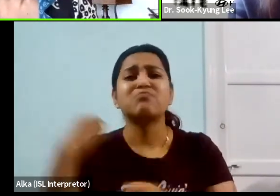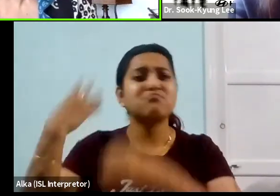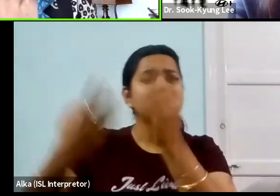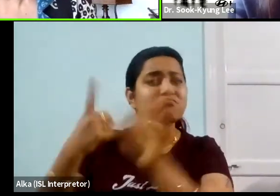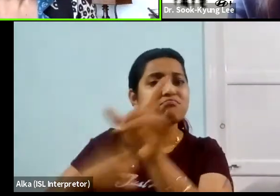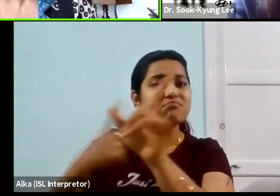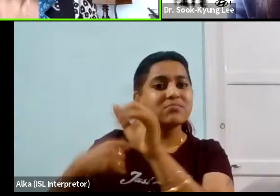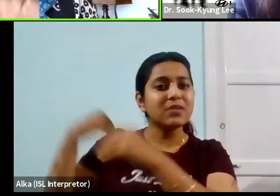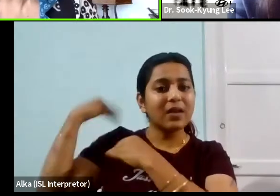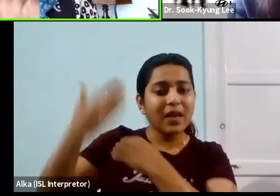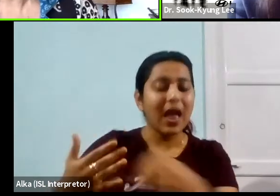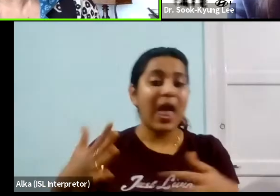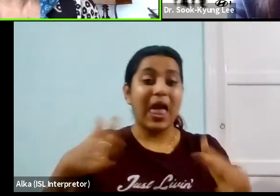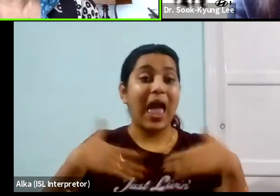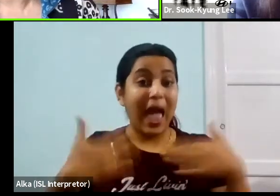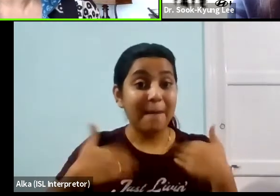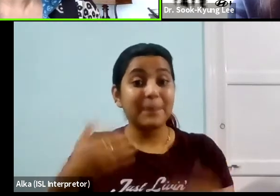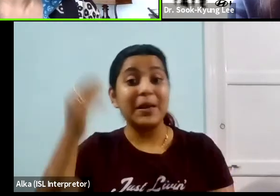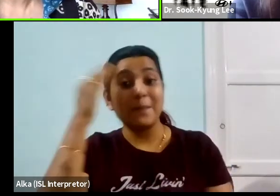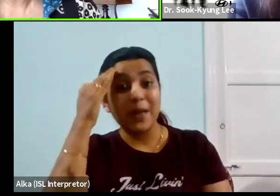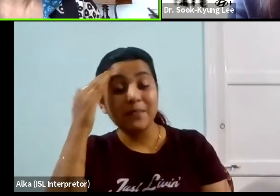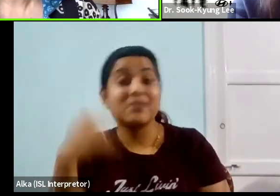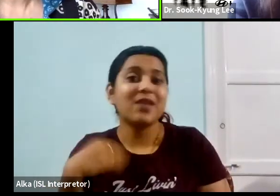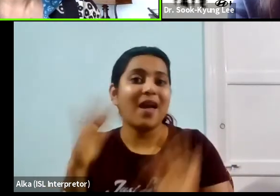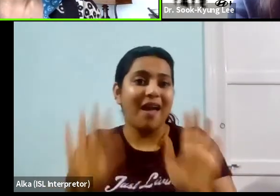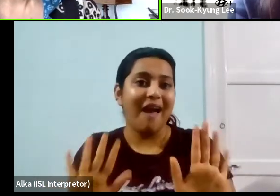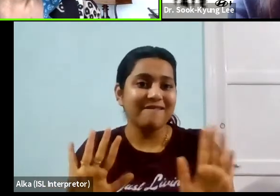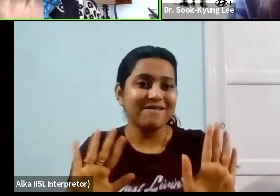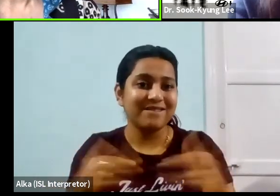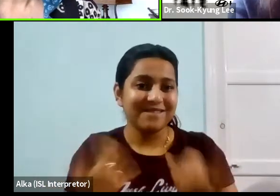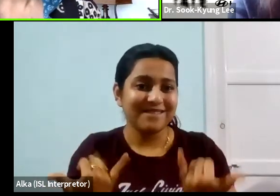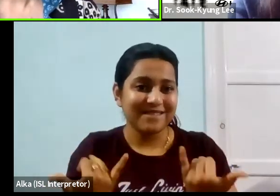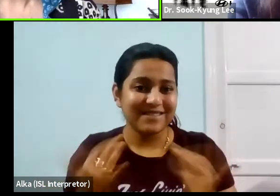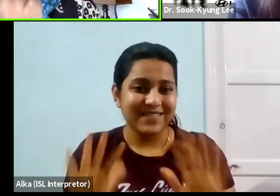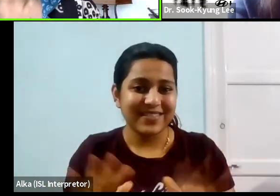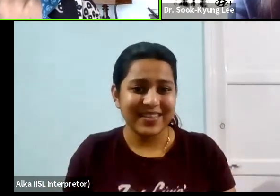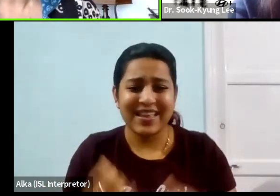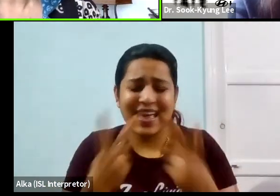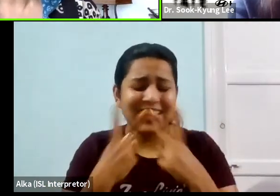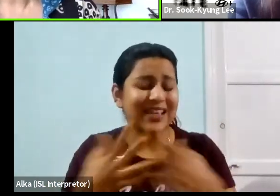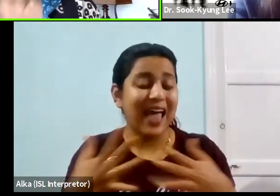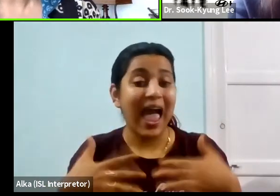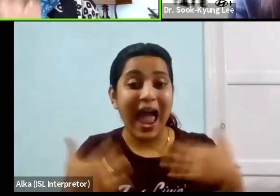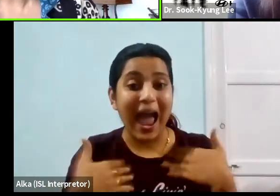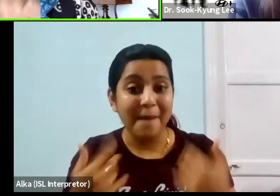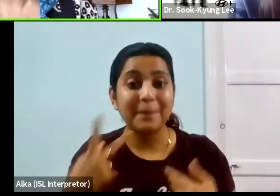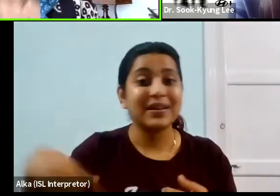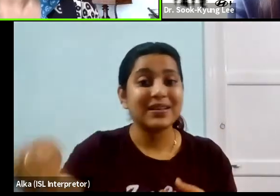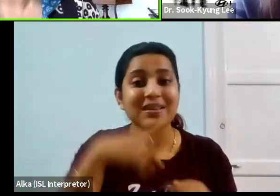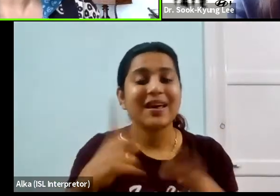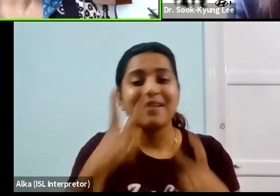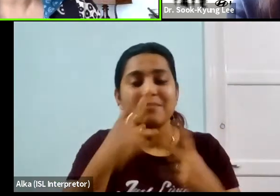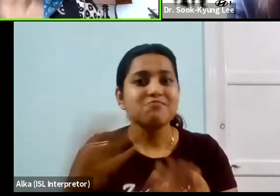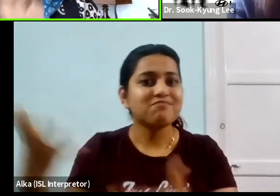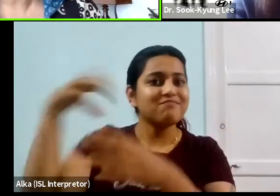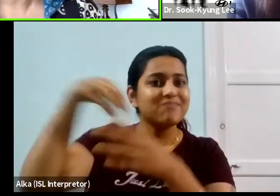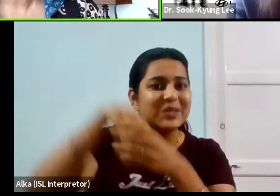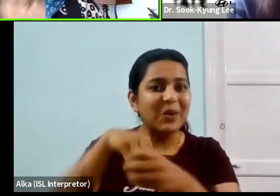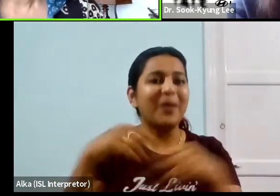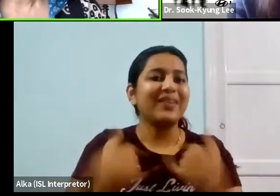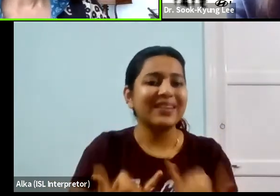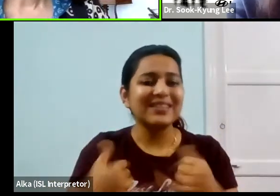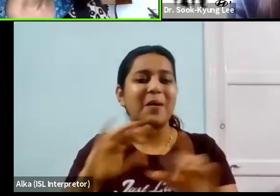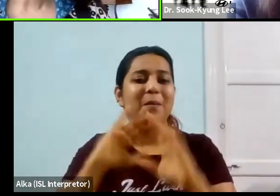and I have some very happy memories of that time. So it's great to have you here, Suk, as a representative of Tate for